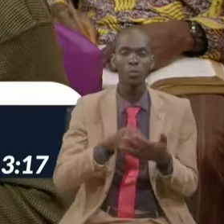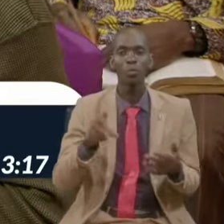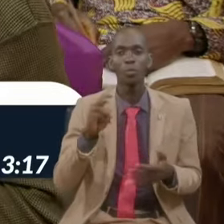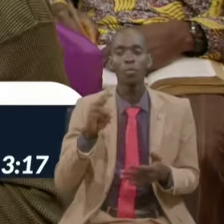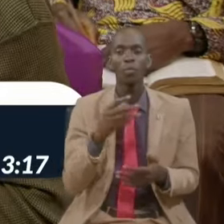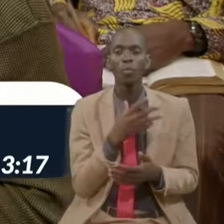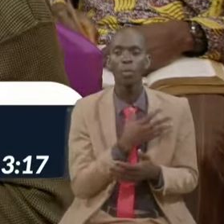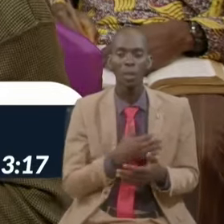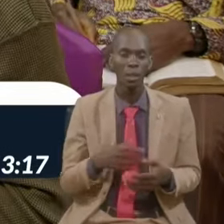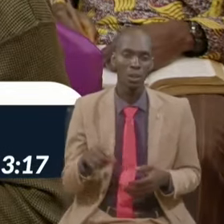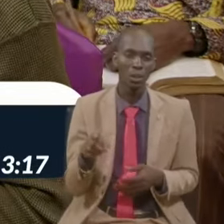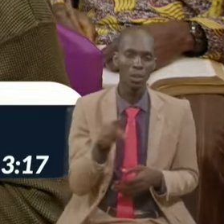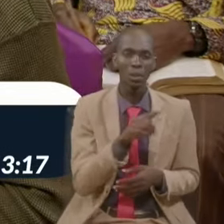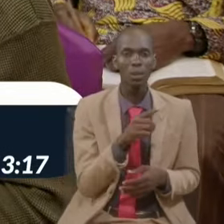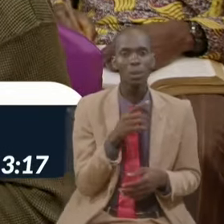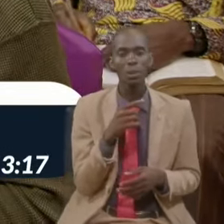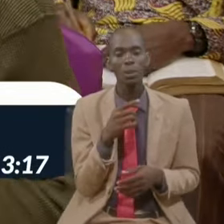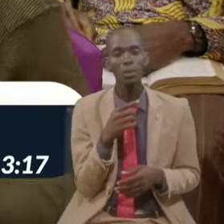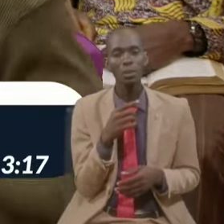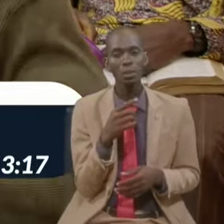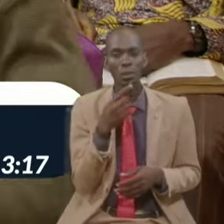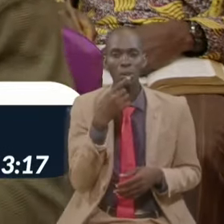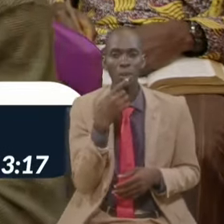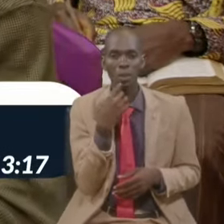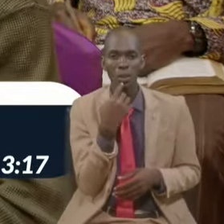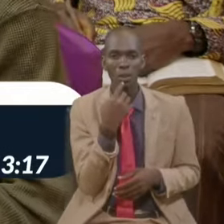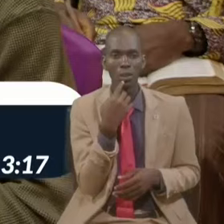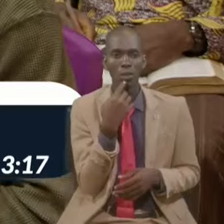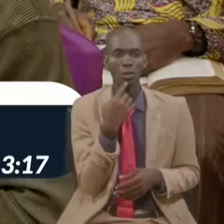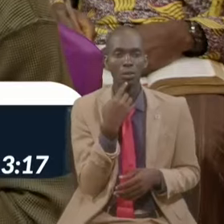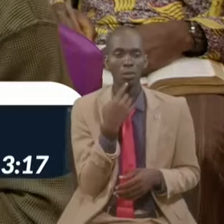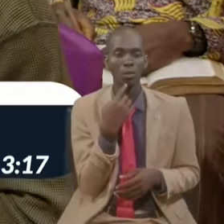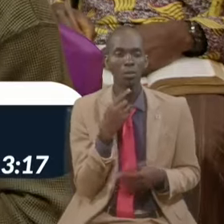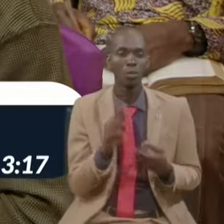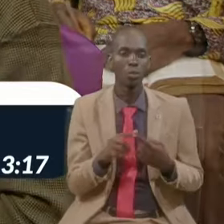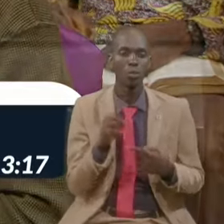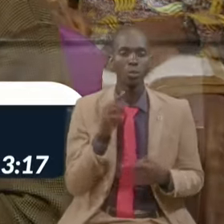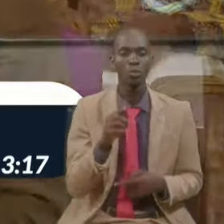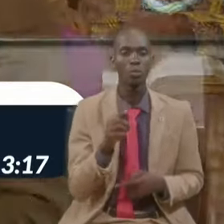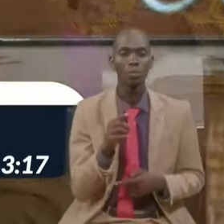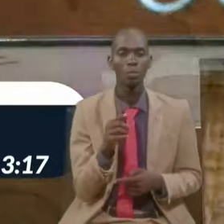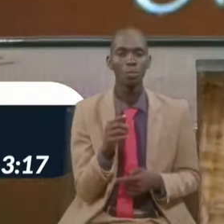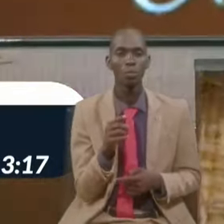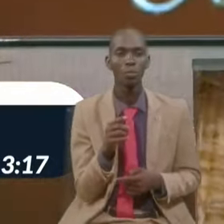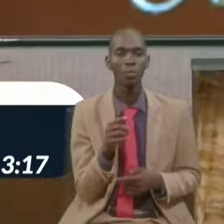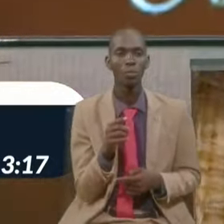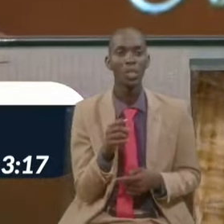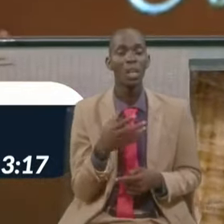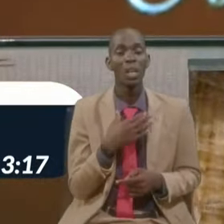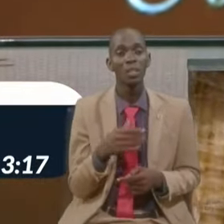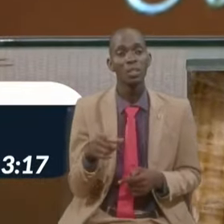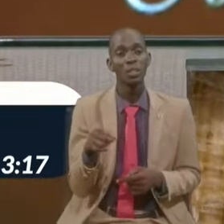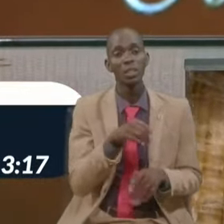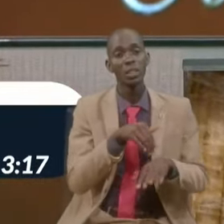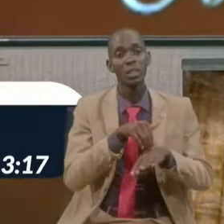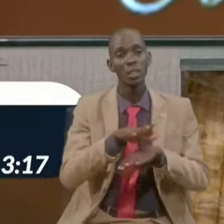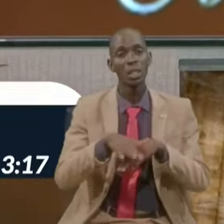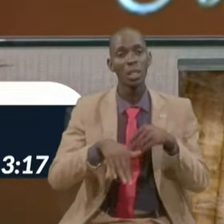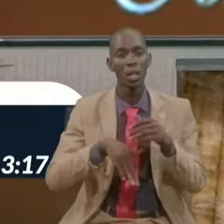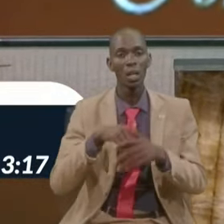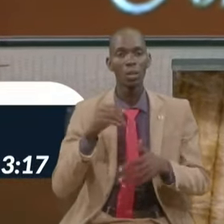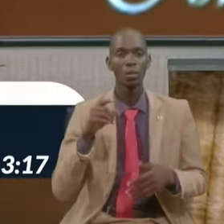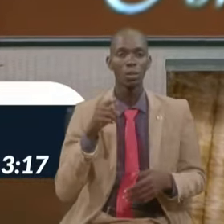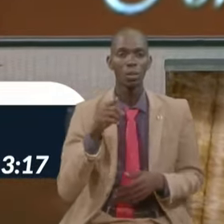they sent out unto him their disciples with the